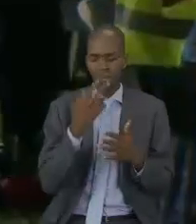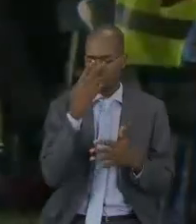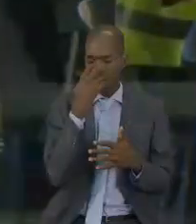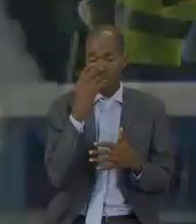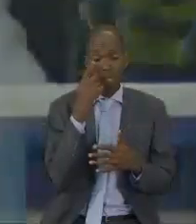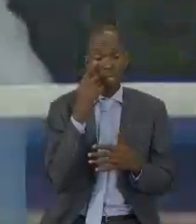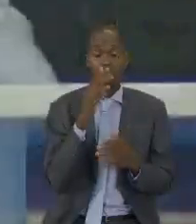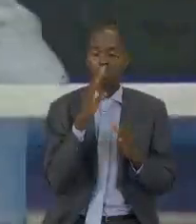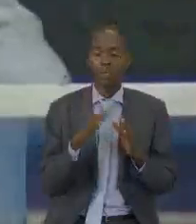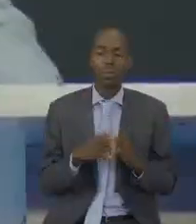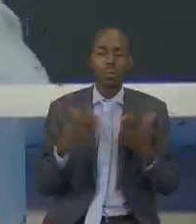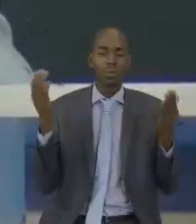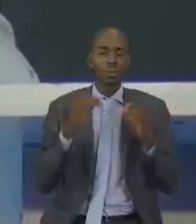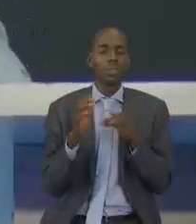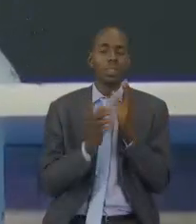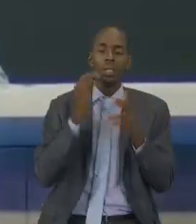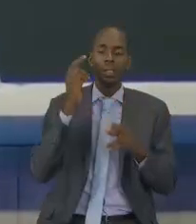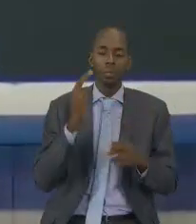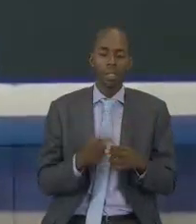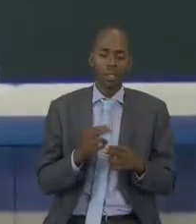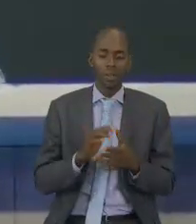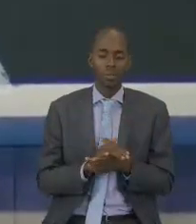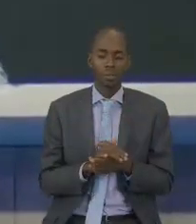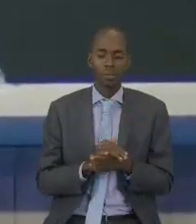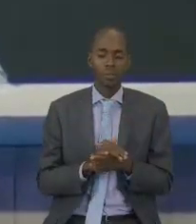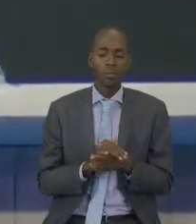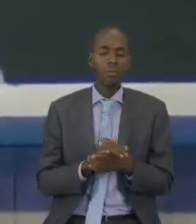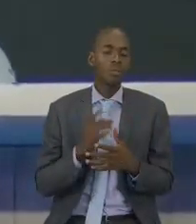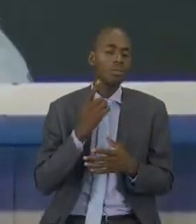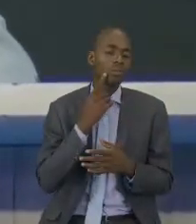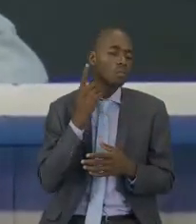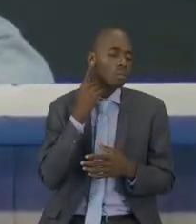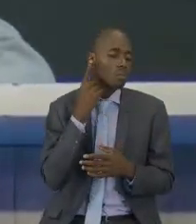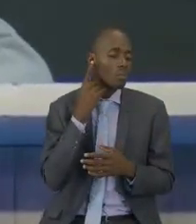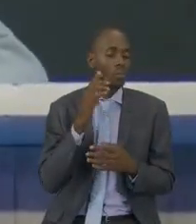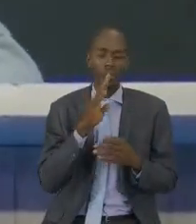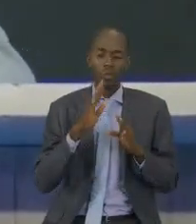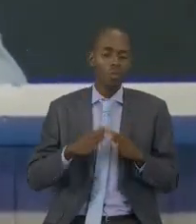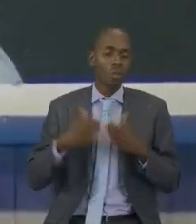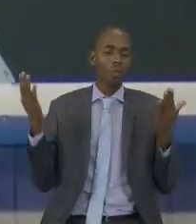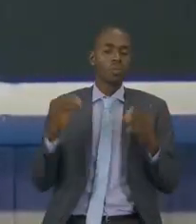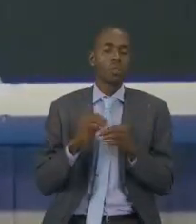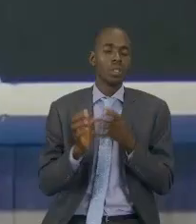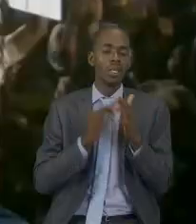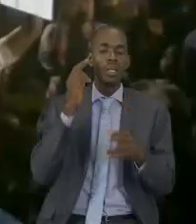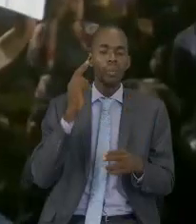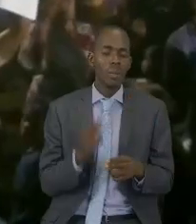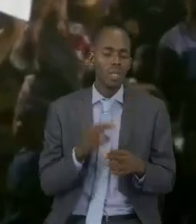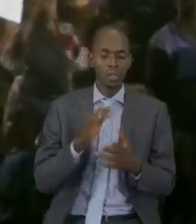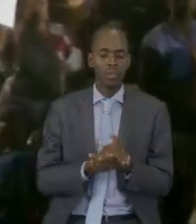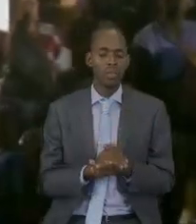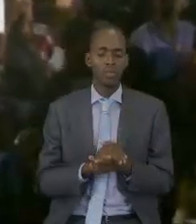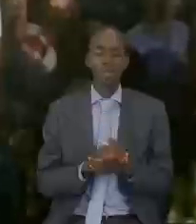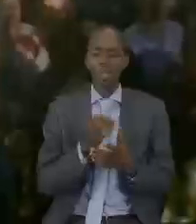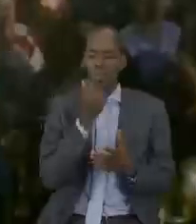be opened in Jesus' name. Deaf ears be opened in Jesus' name.